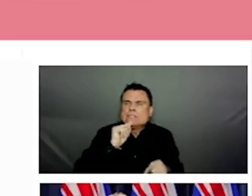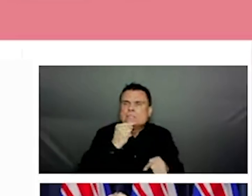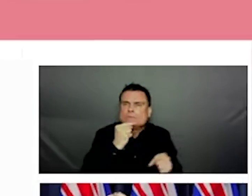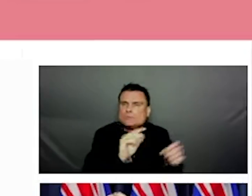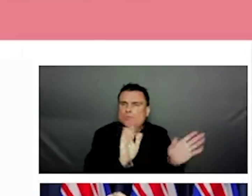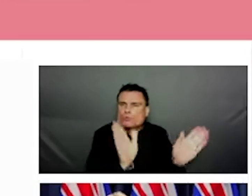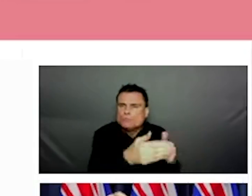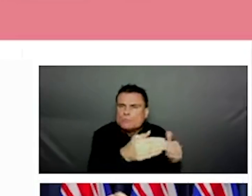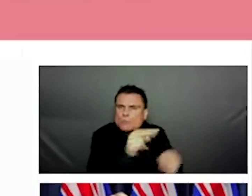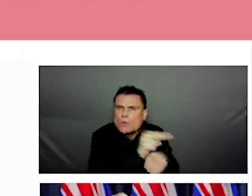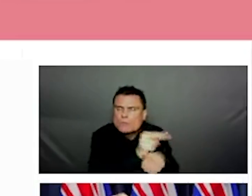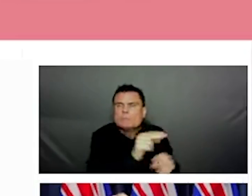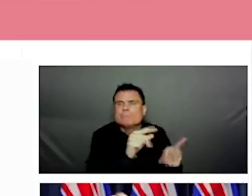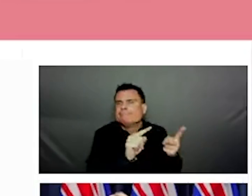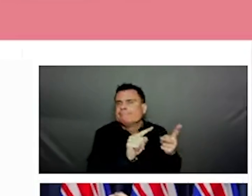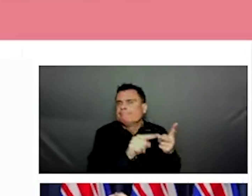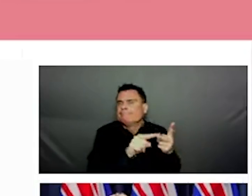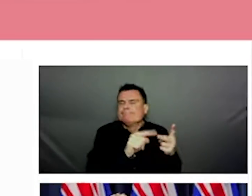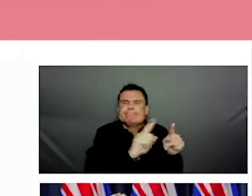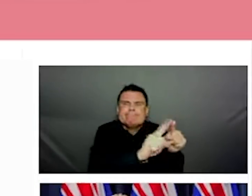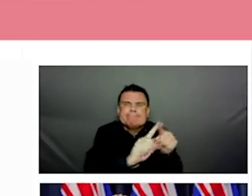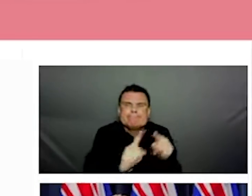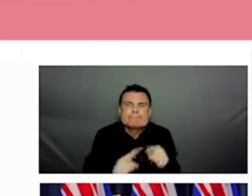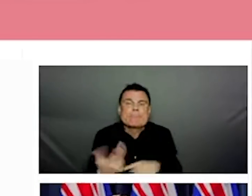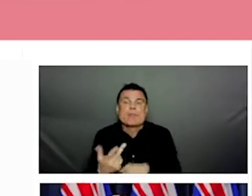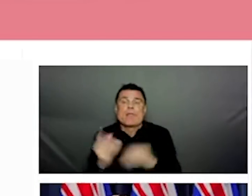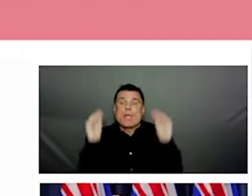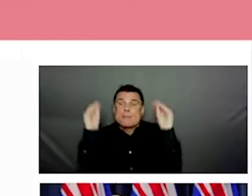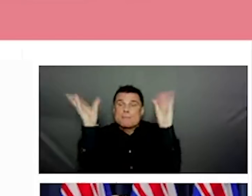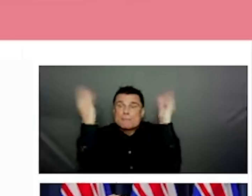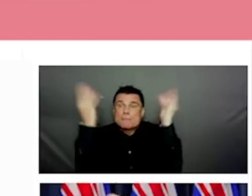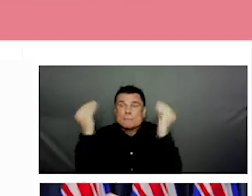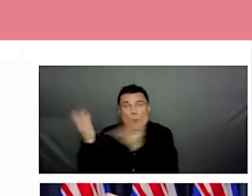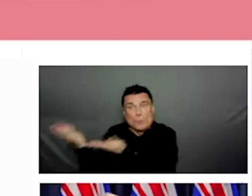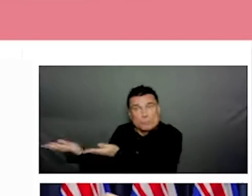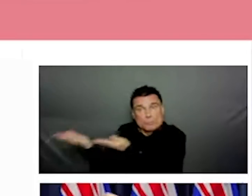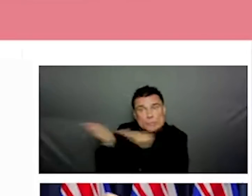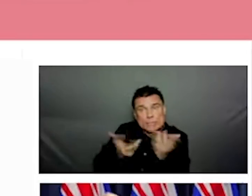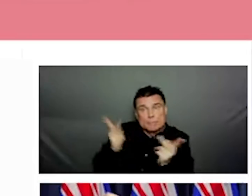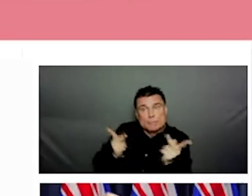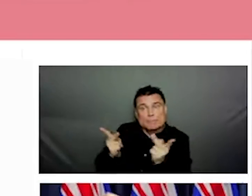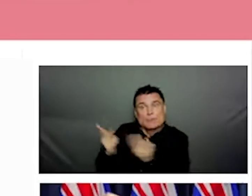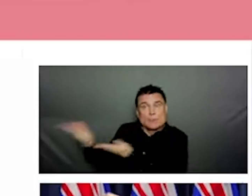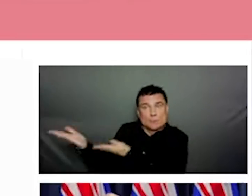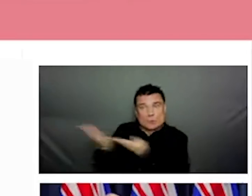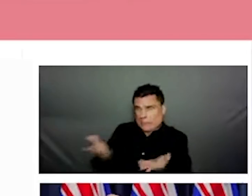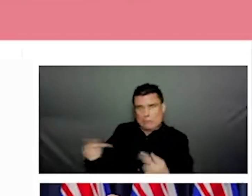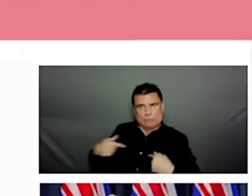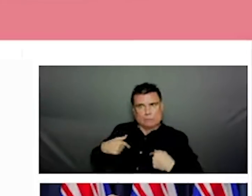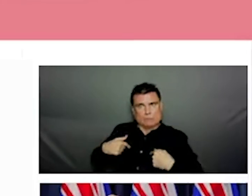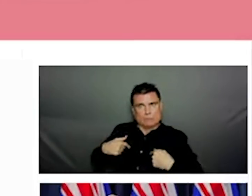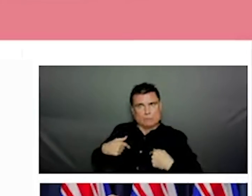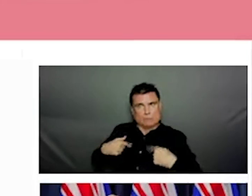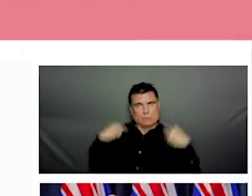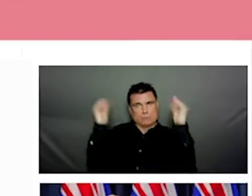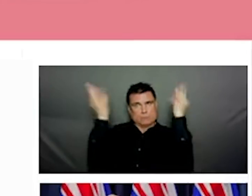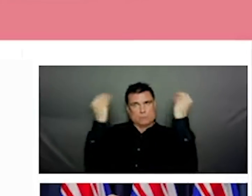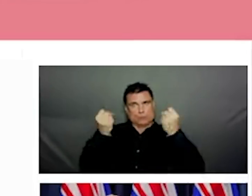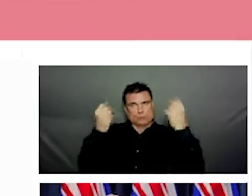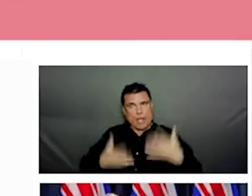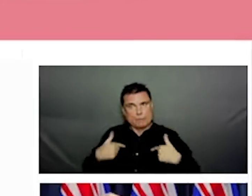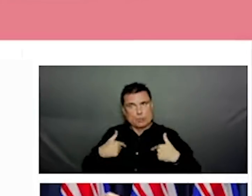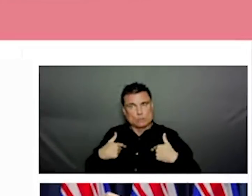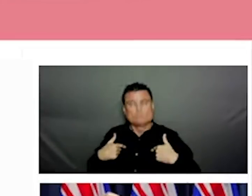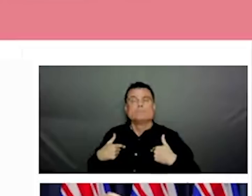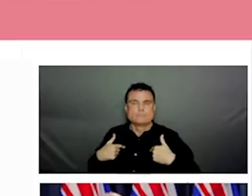back and forth and work in long-term care and in our hospitals, and key people for the response. And that's